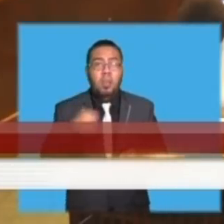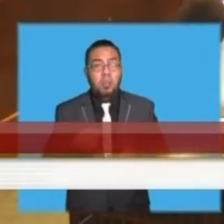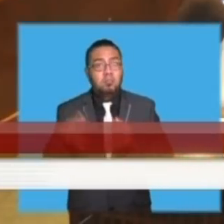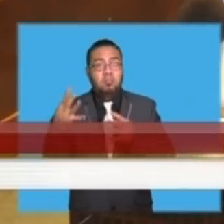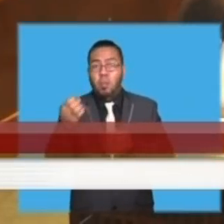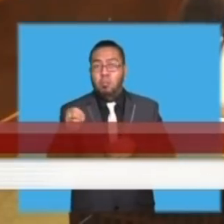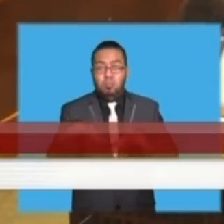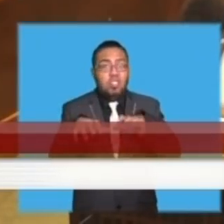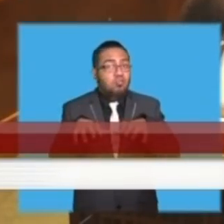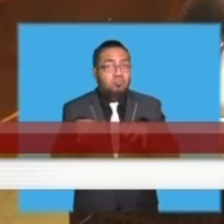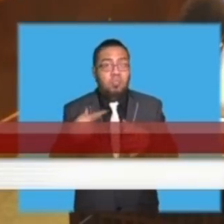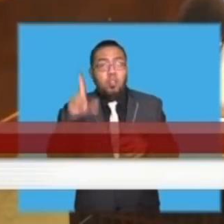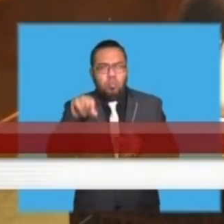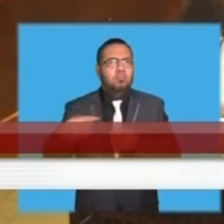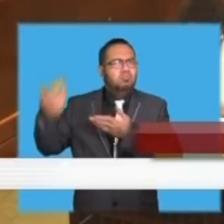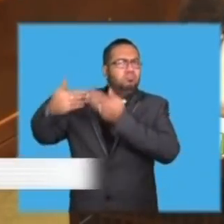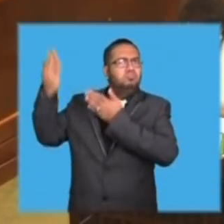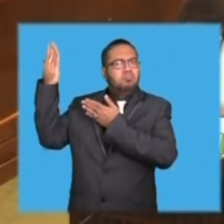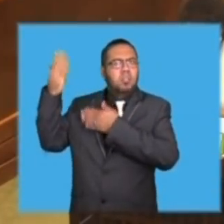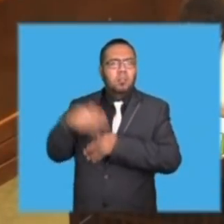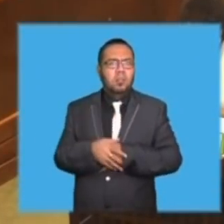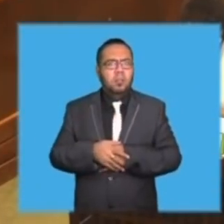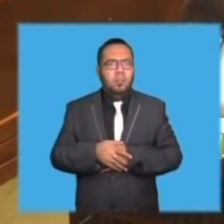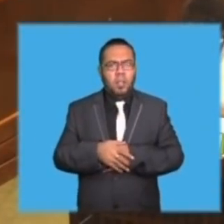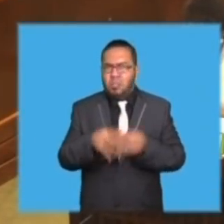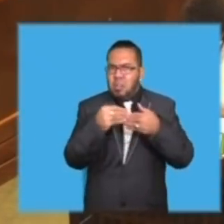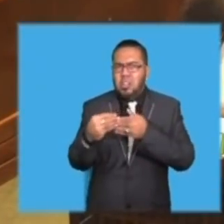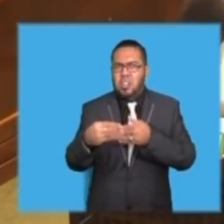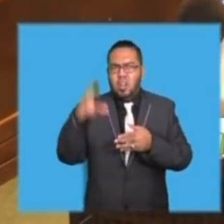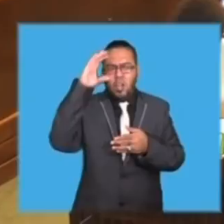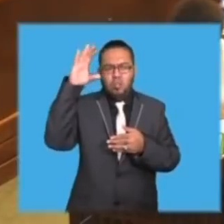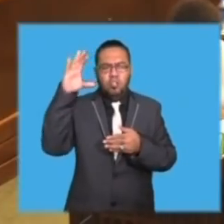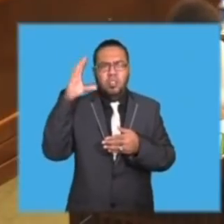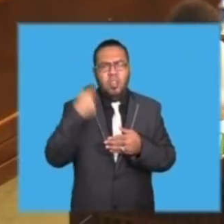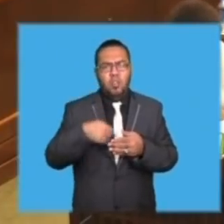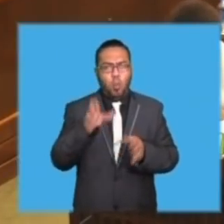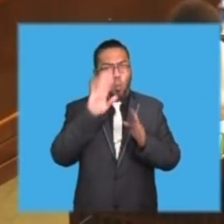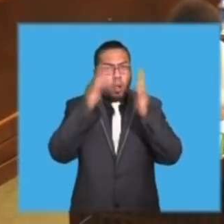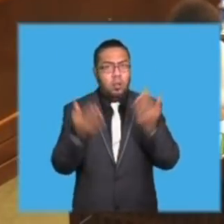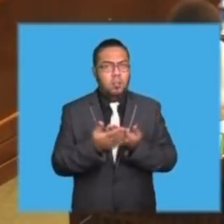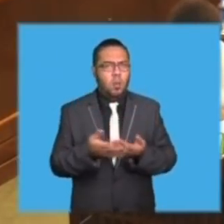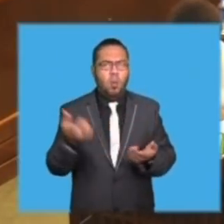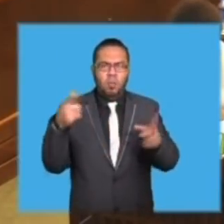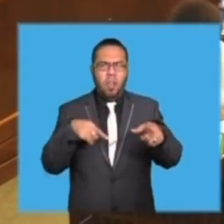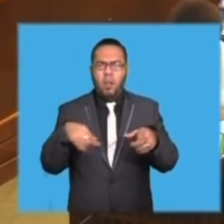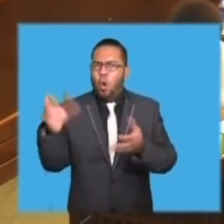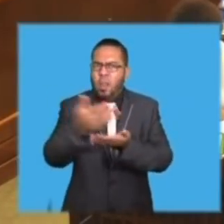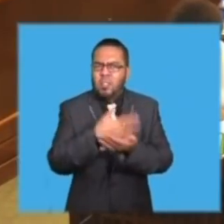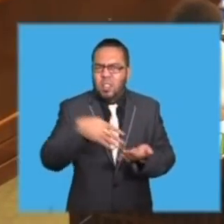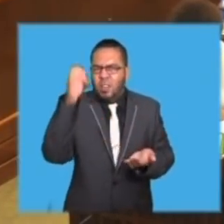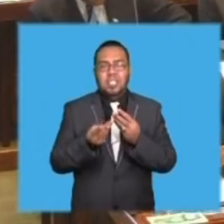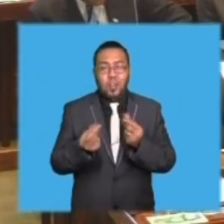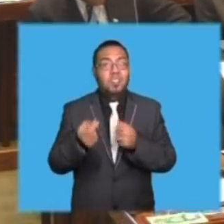it. So one of the leading democracies in the world is collating statistics on ethnicity. Why is Fiji so hung up